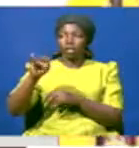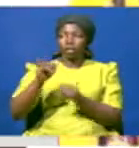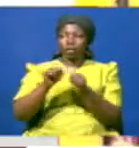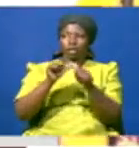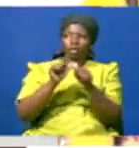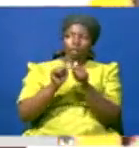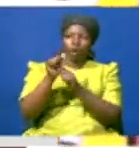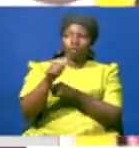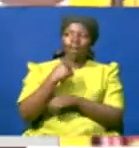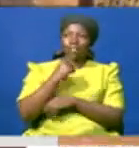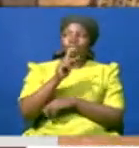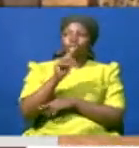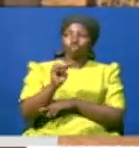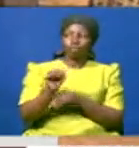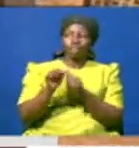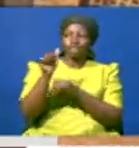a thing that never happened.